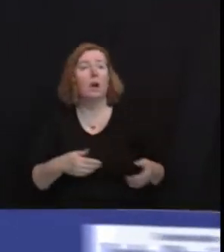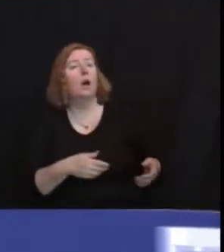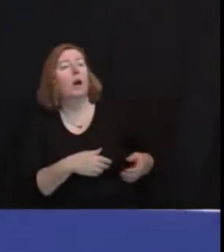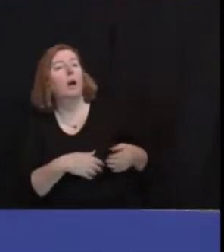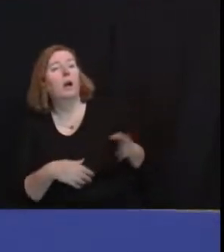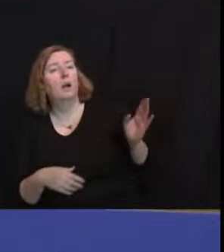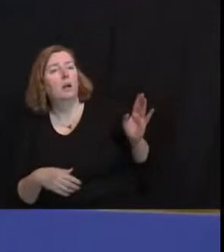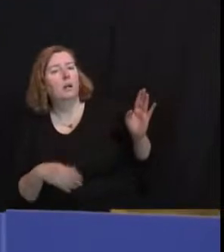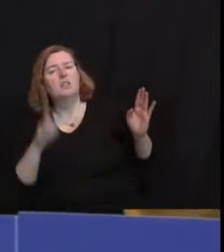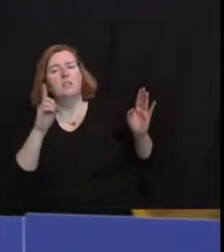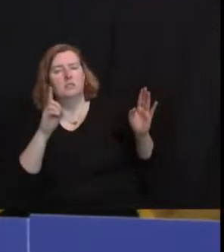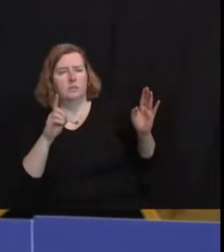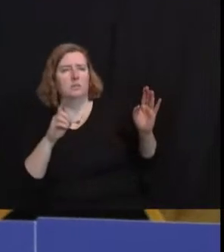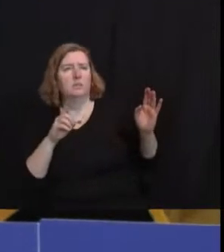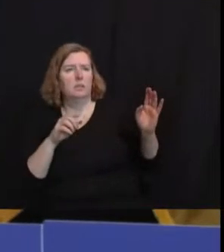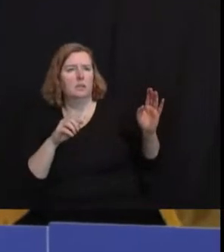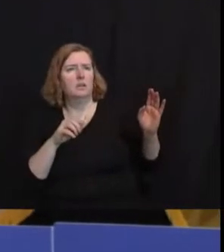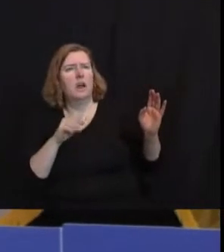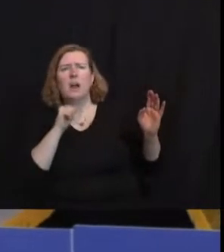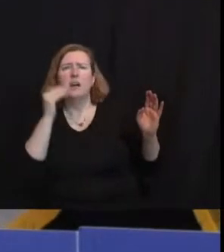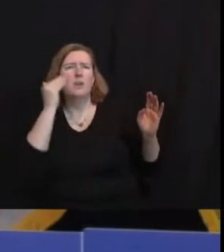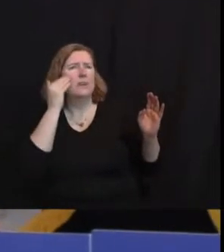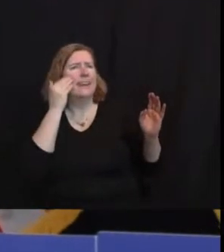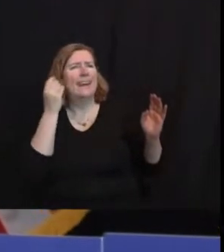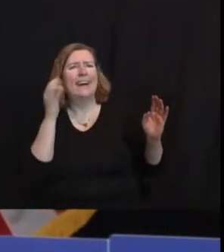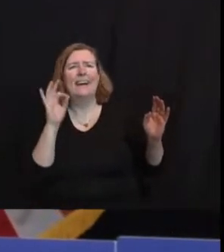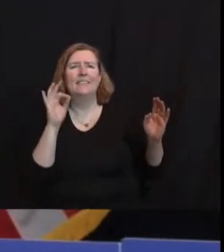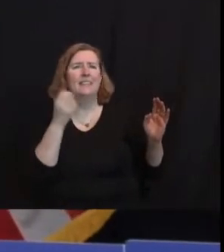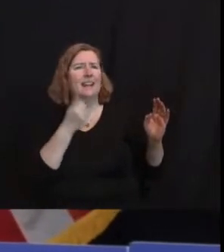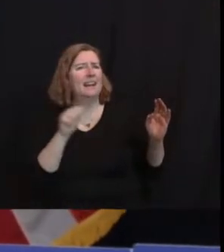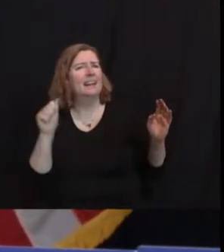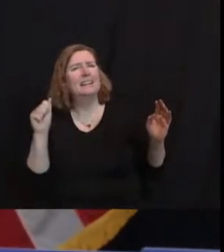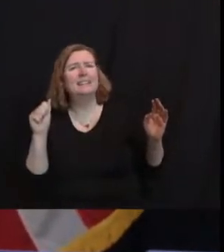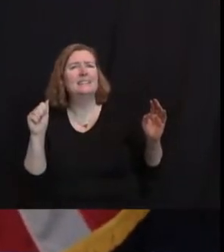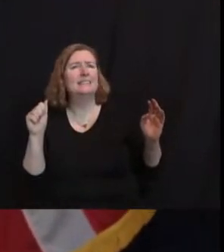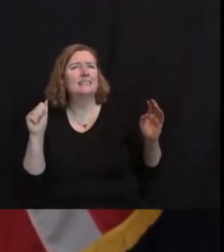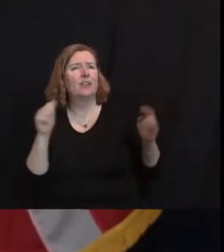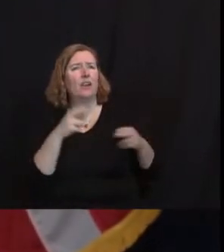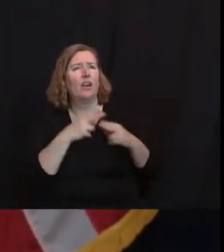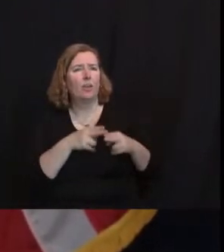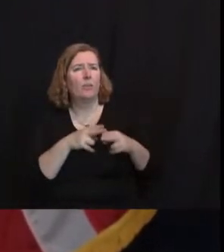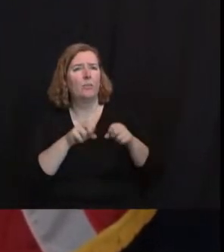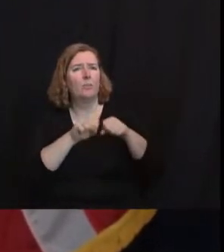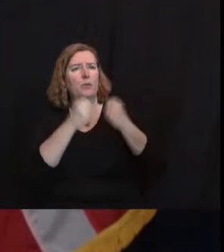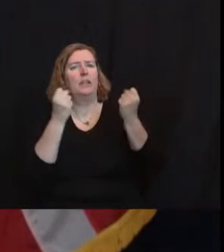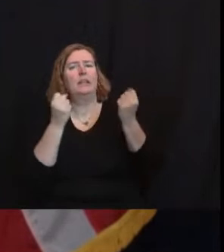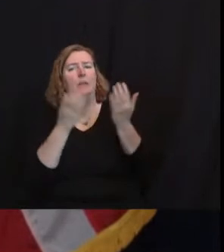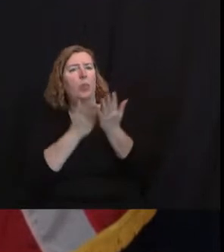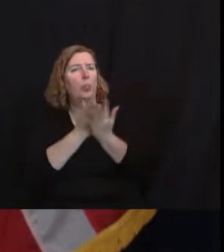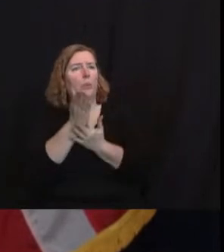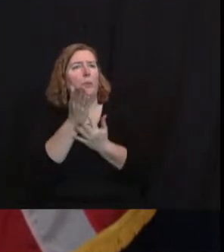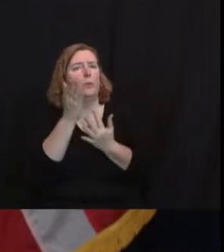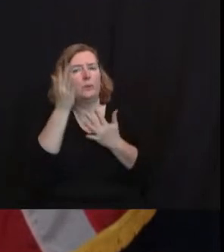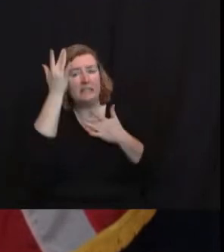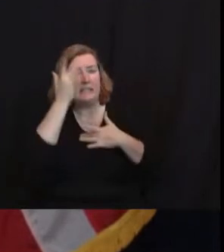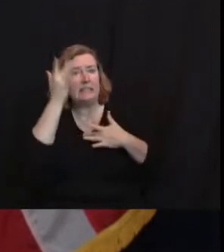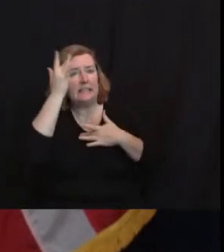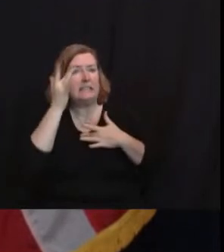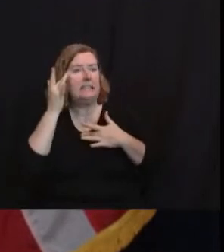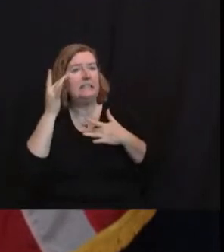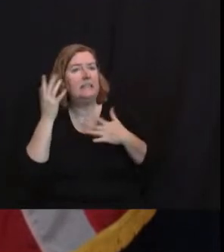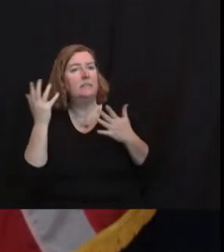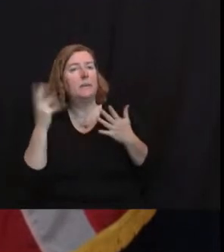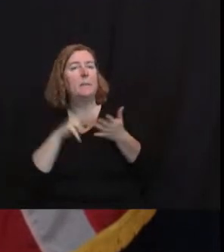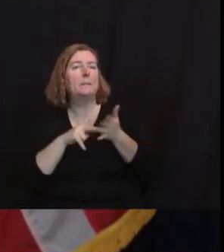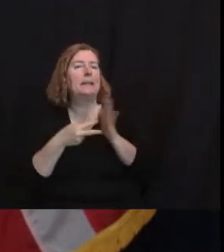Governor. I'm not aware of cases of what we call breakthrough disease, which is defined by